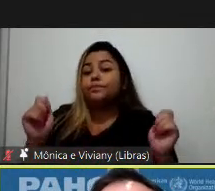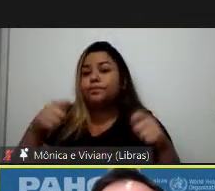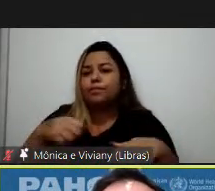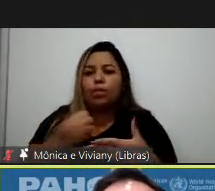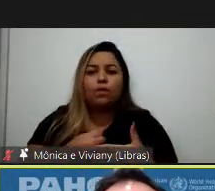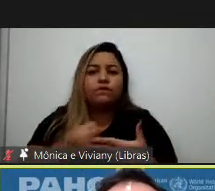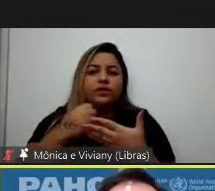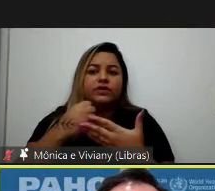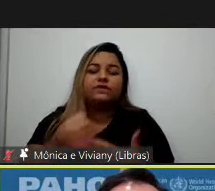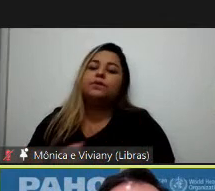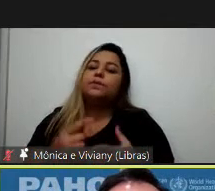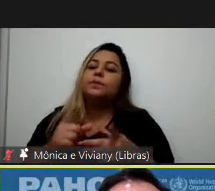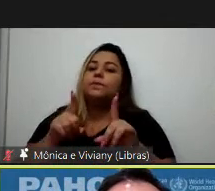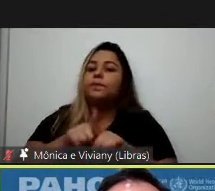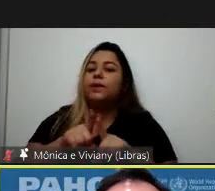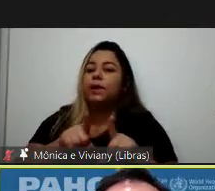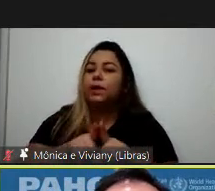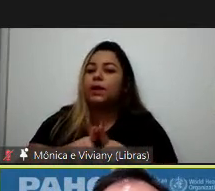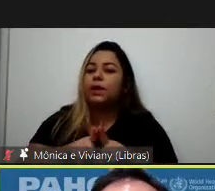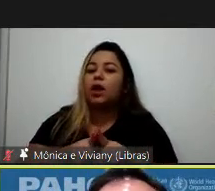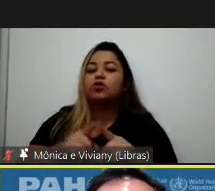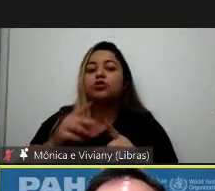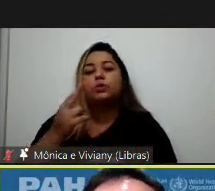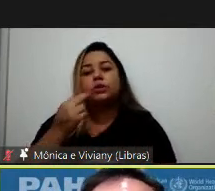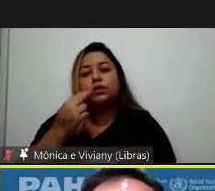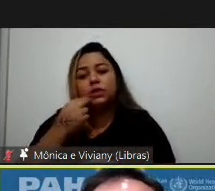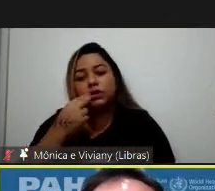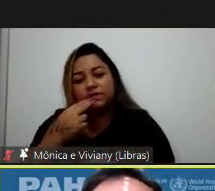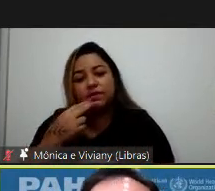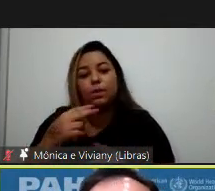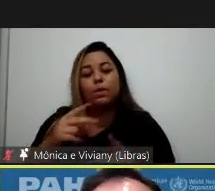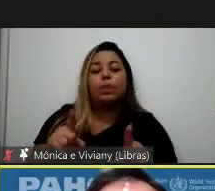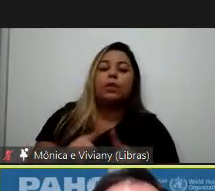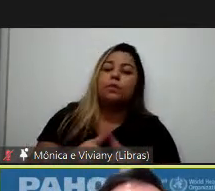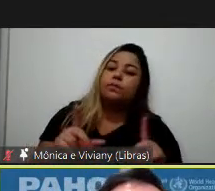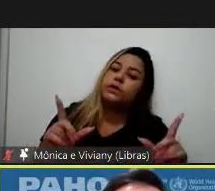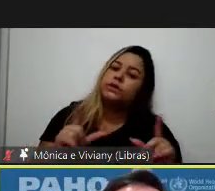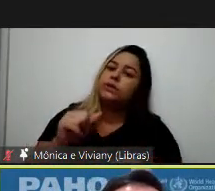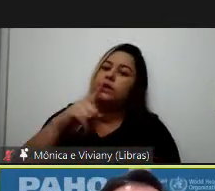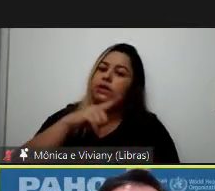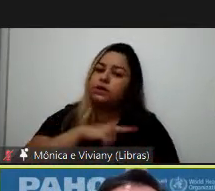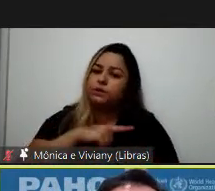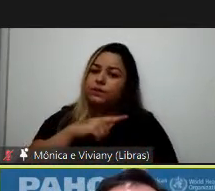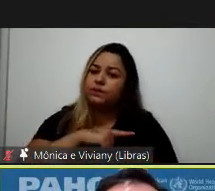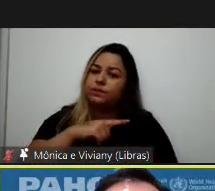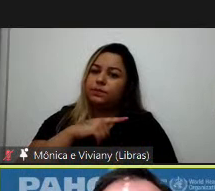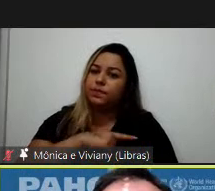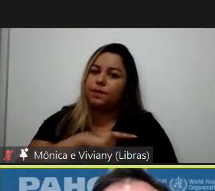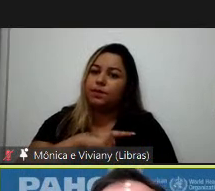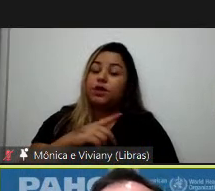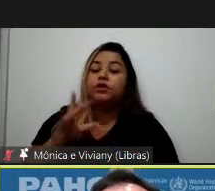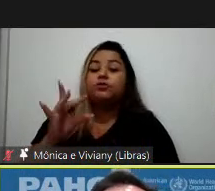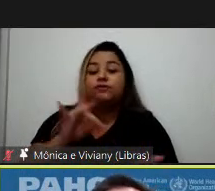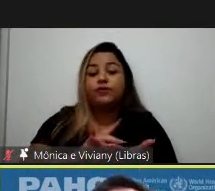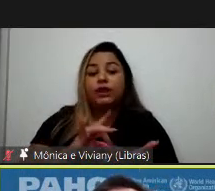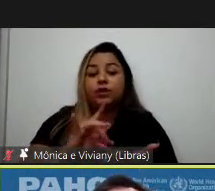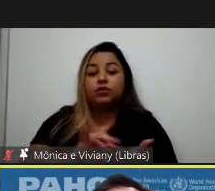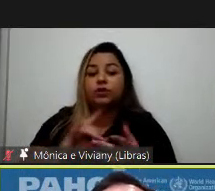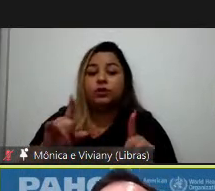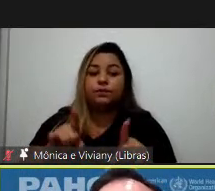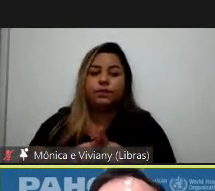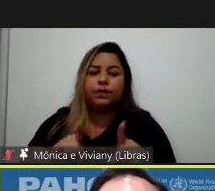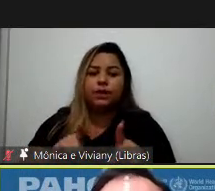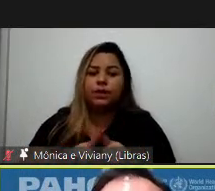great resources to offer this care for nutrition, although we have a great definition